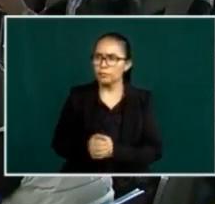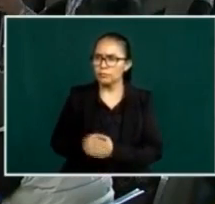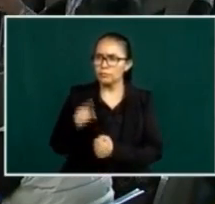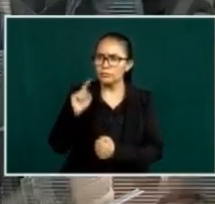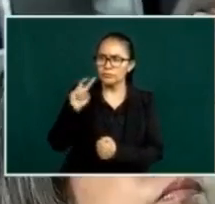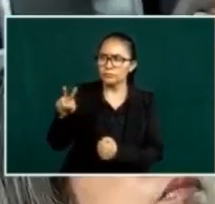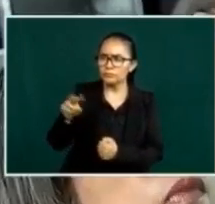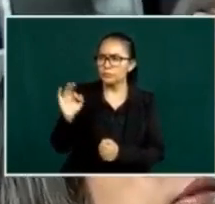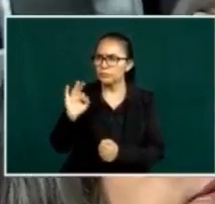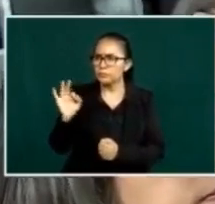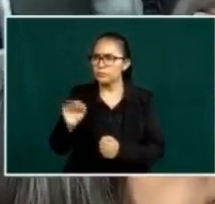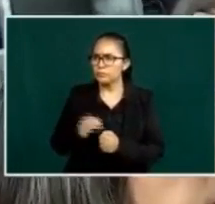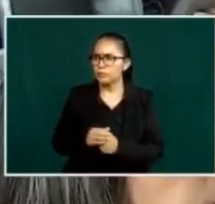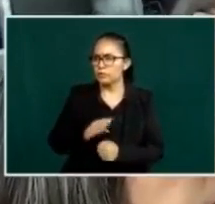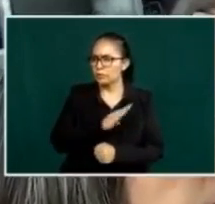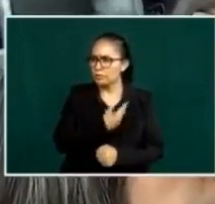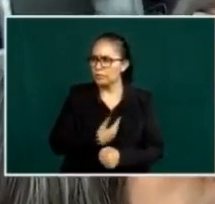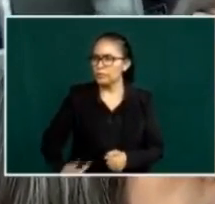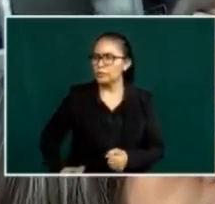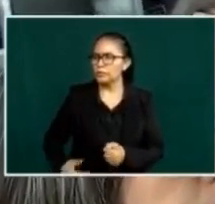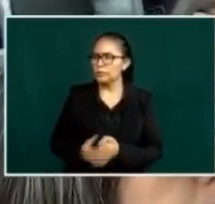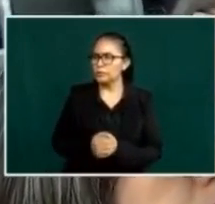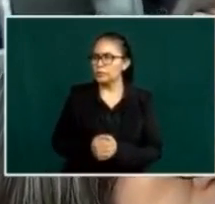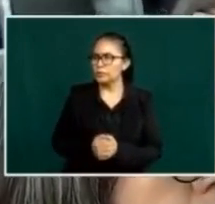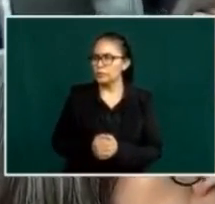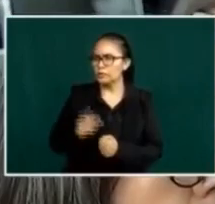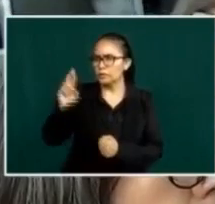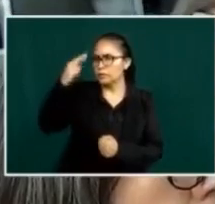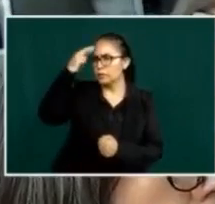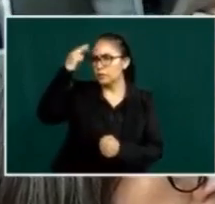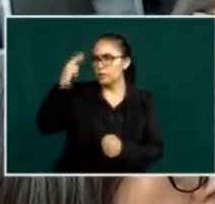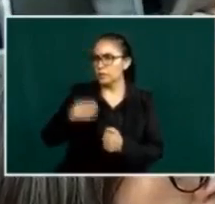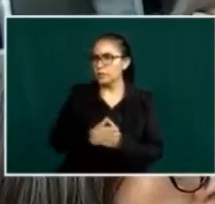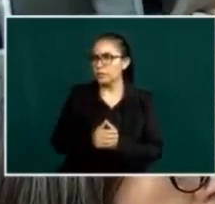were trying to take.